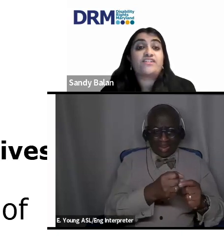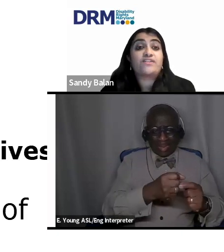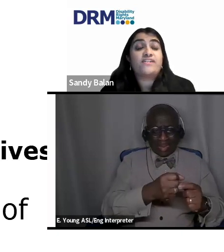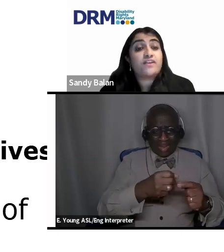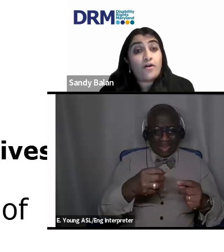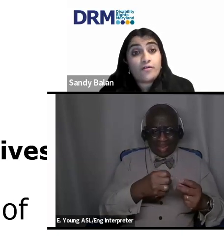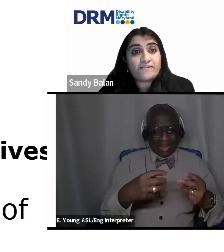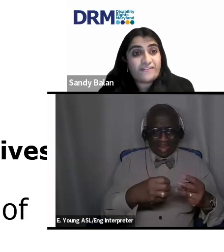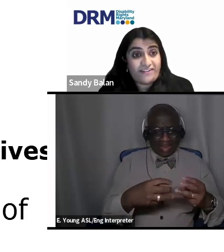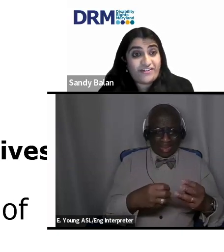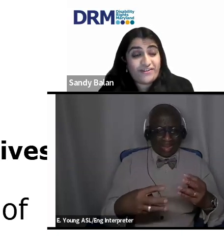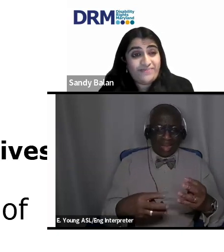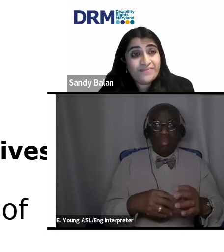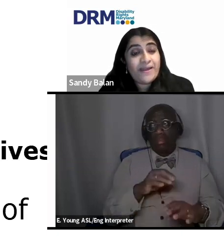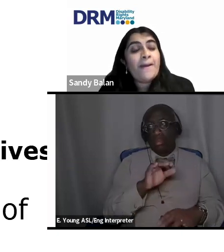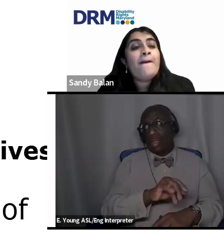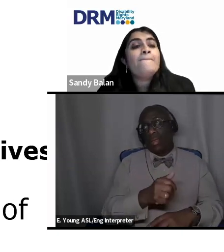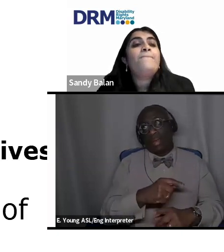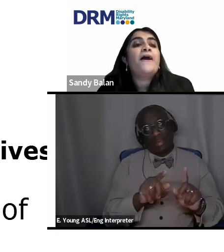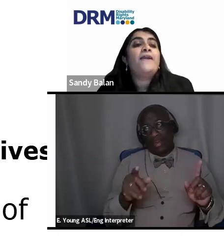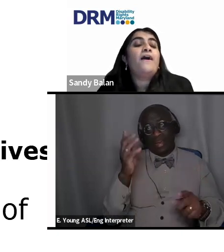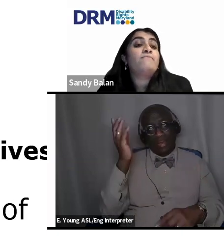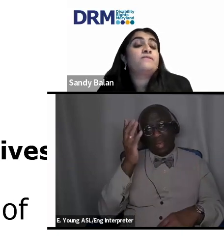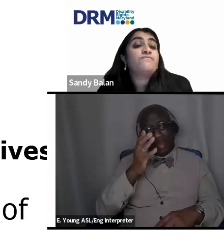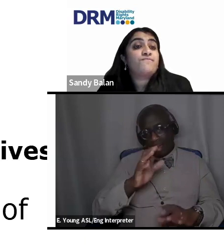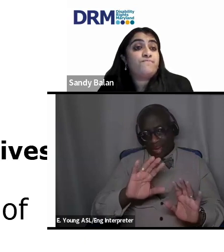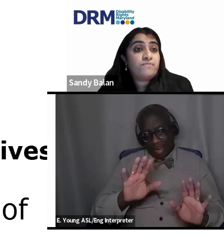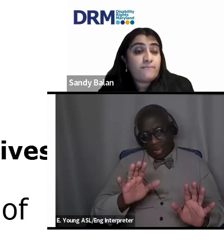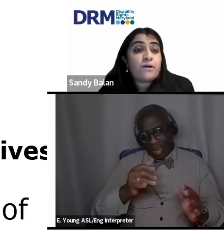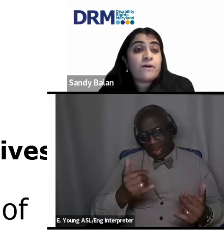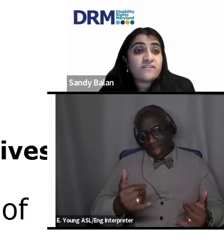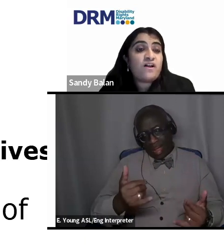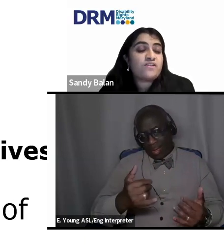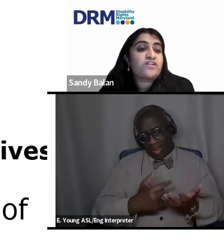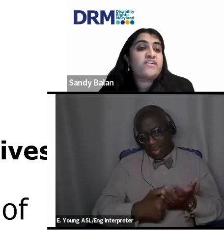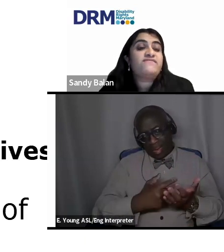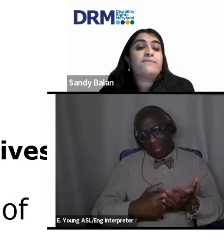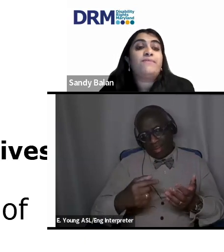in itself is actually its own presentation. But